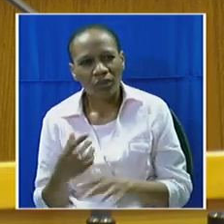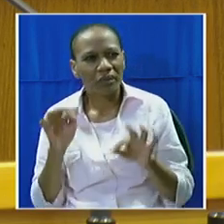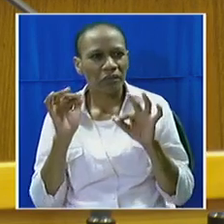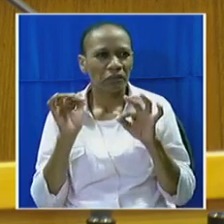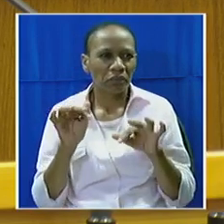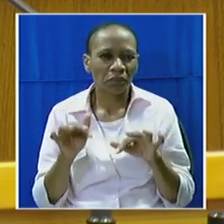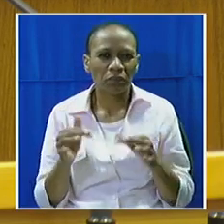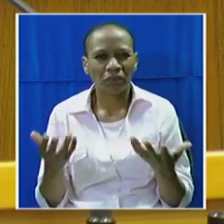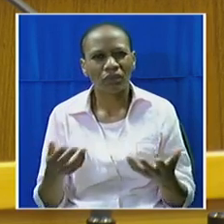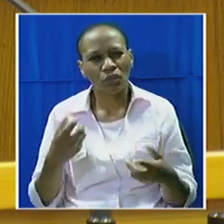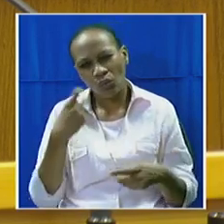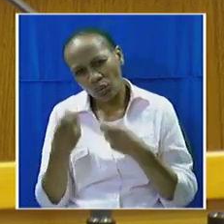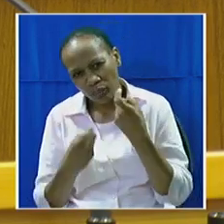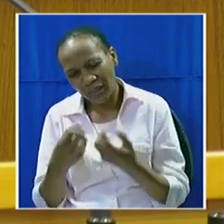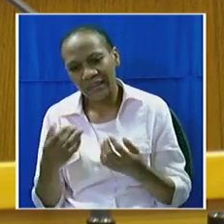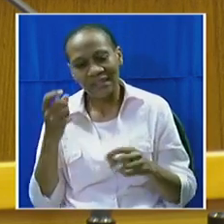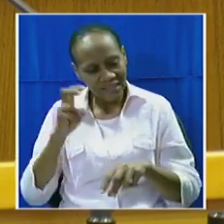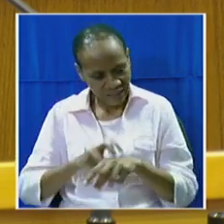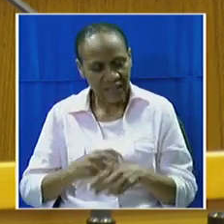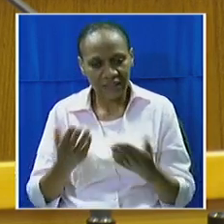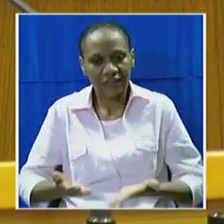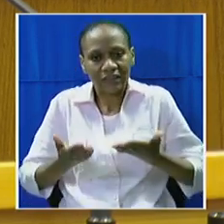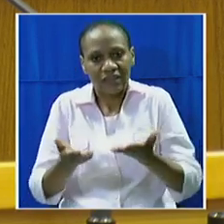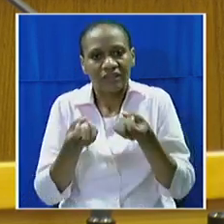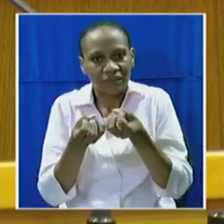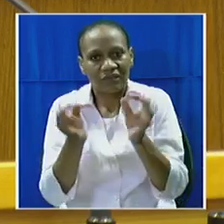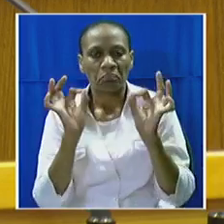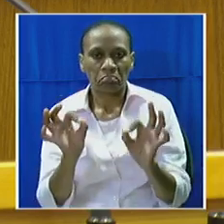of quality and meaningful service delivery.